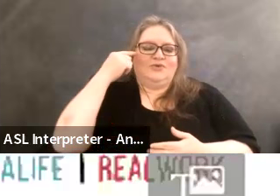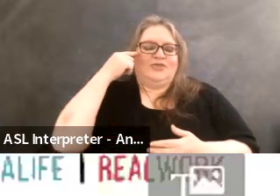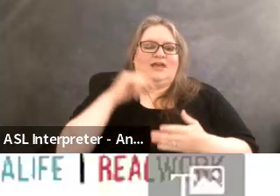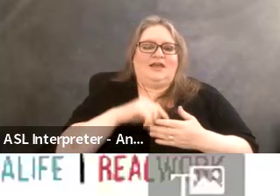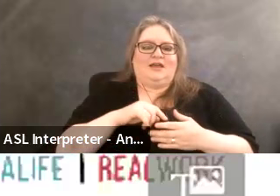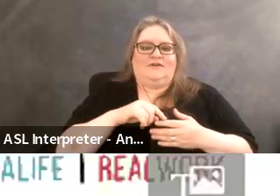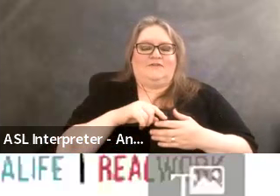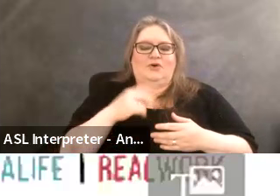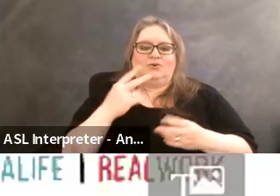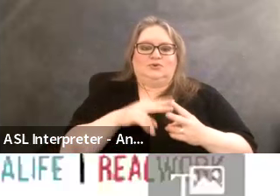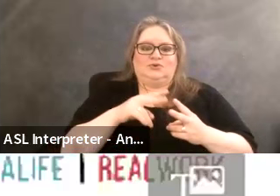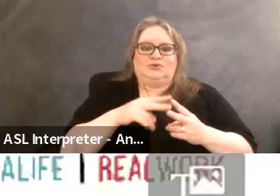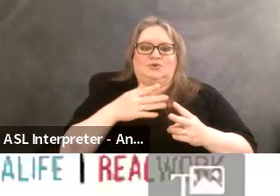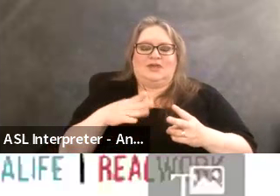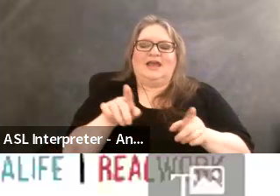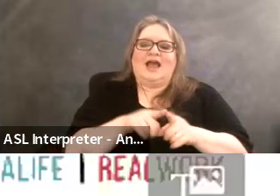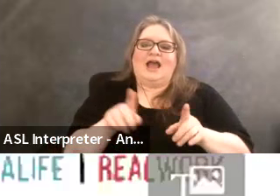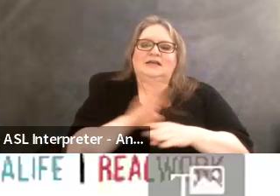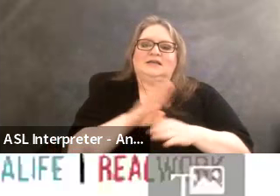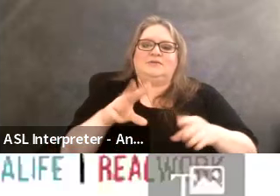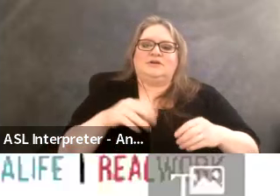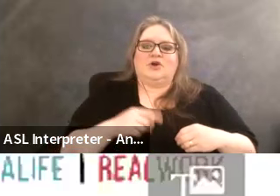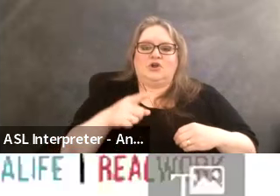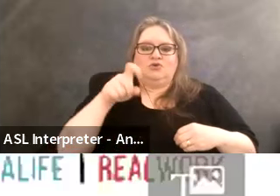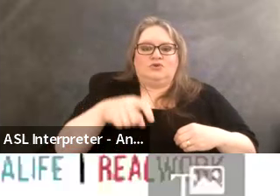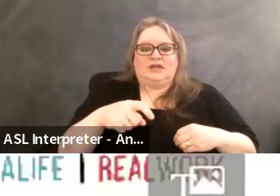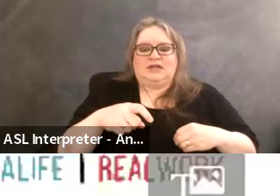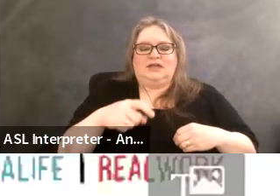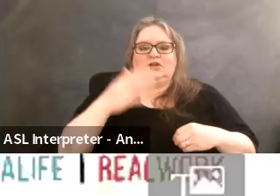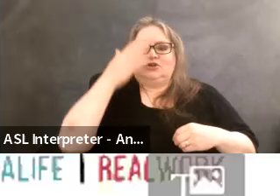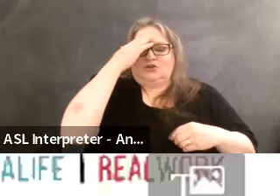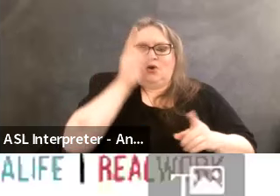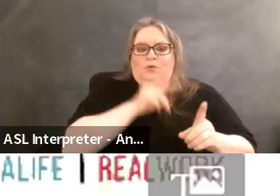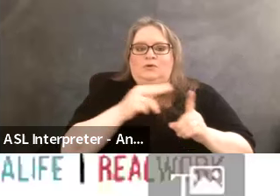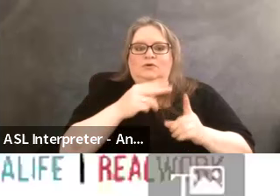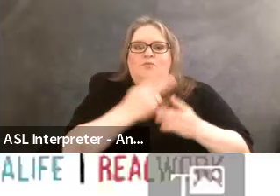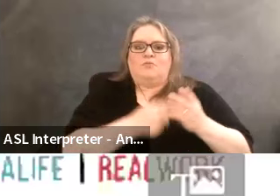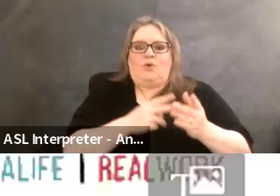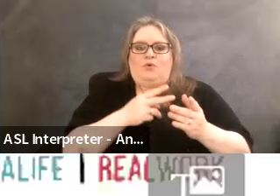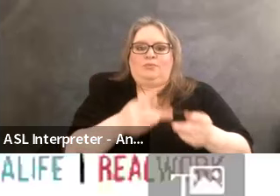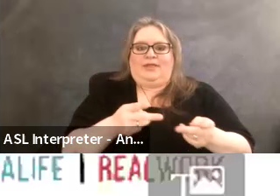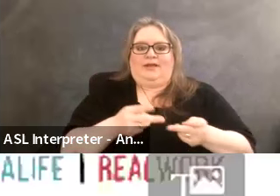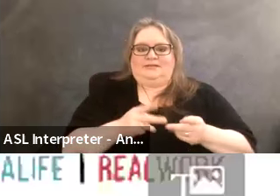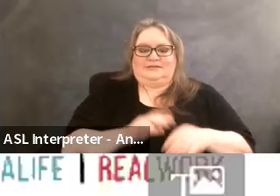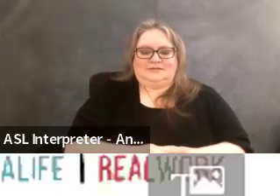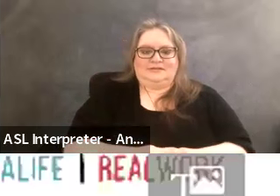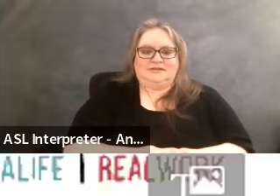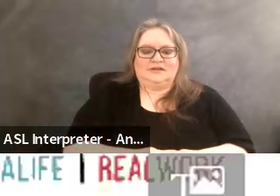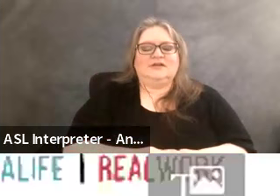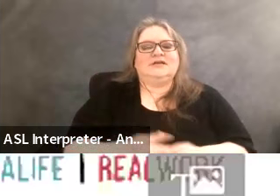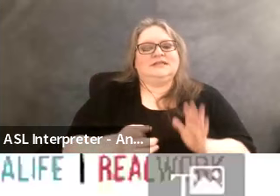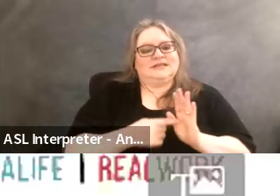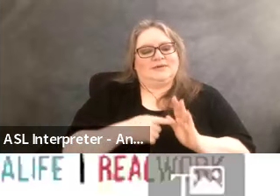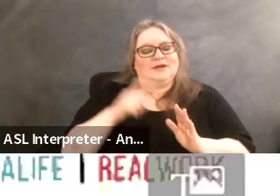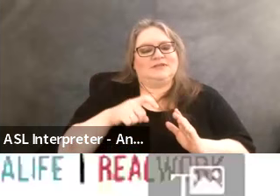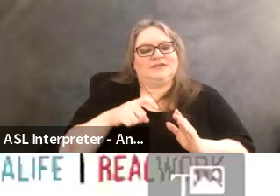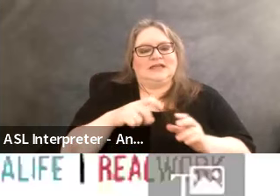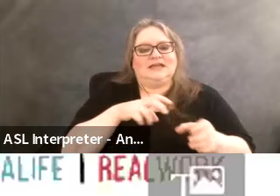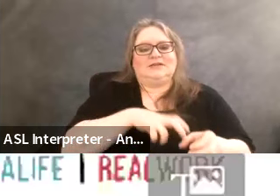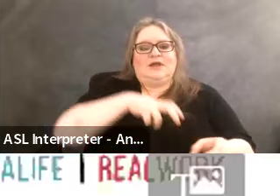business owner, you need to sit in both seats. Sometimes we need to be up on the balcony. We need to